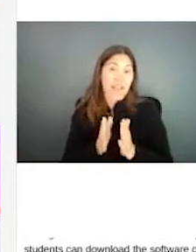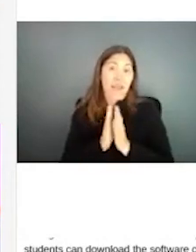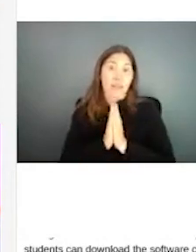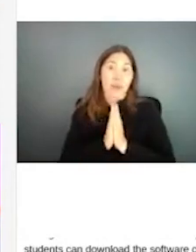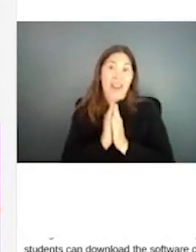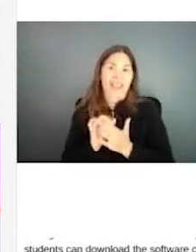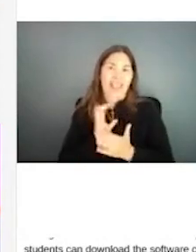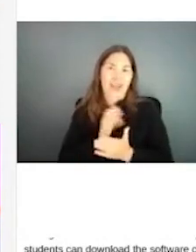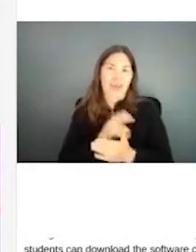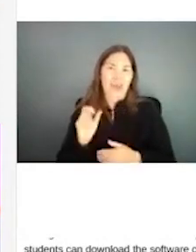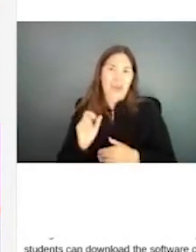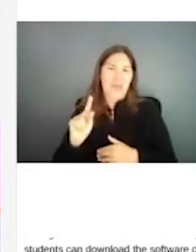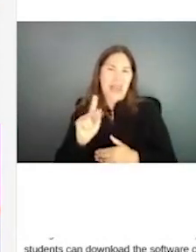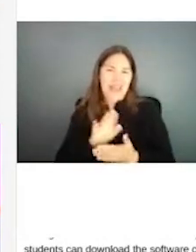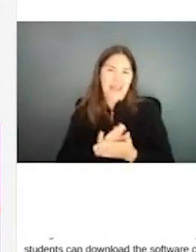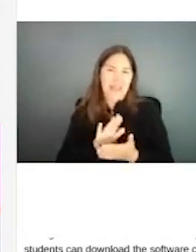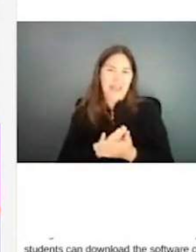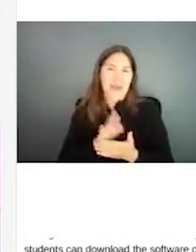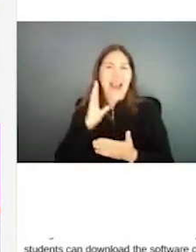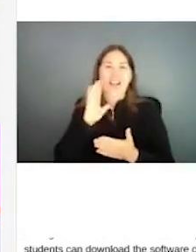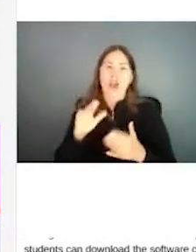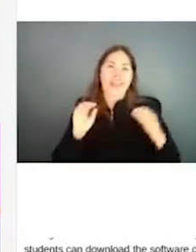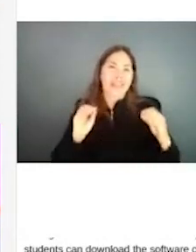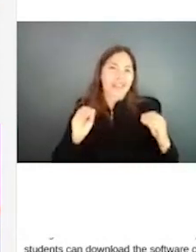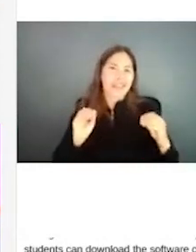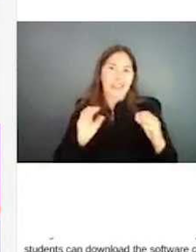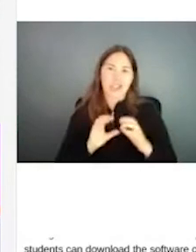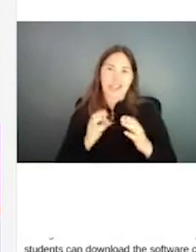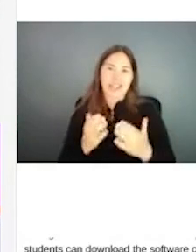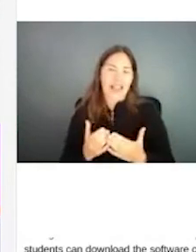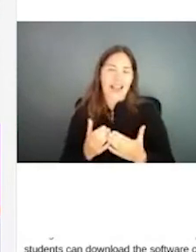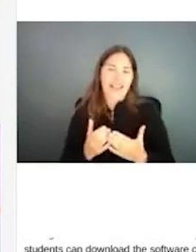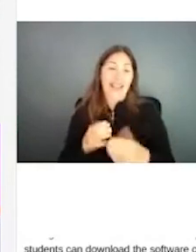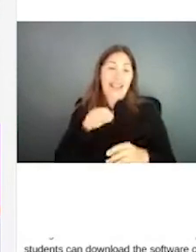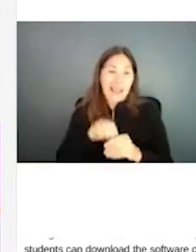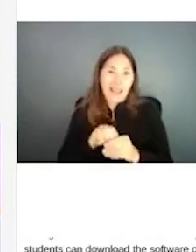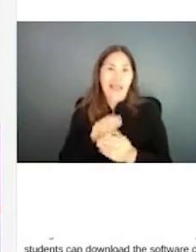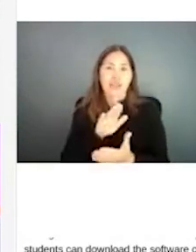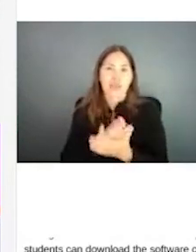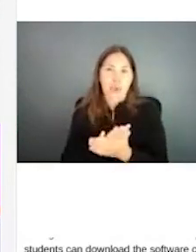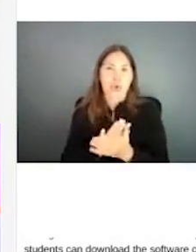back to school. We know that teaching these classes in